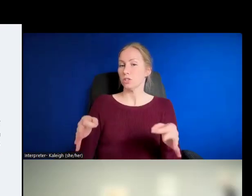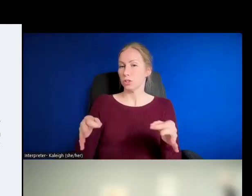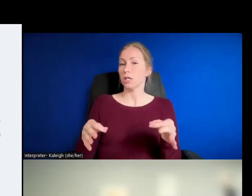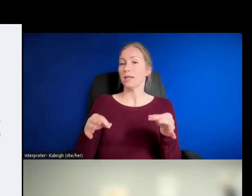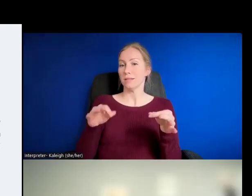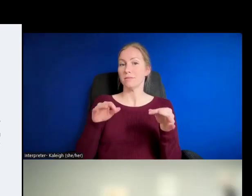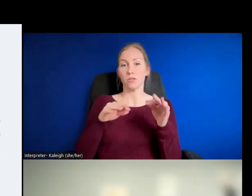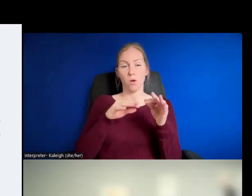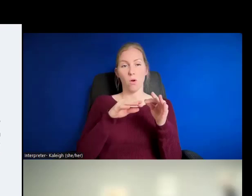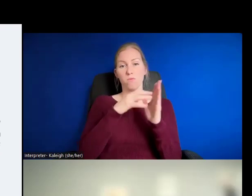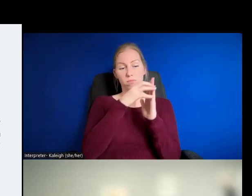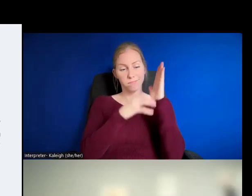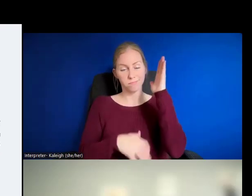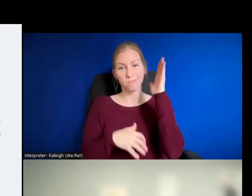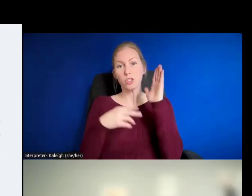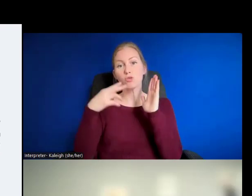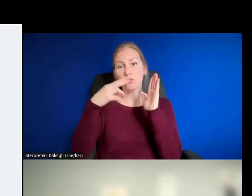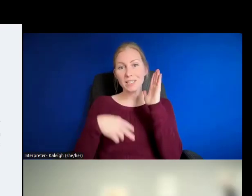will see that